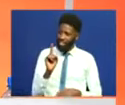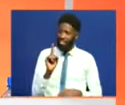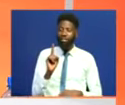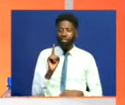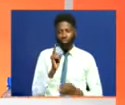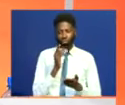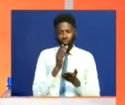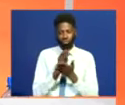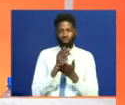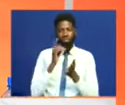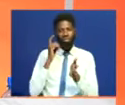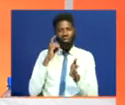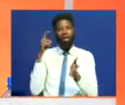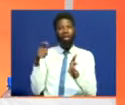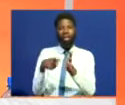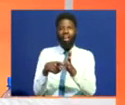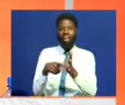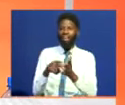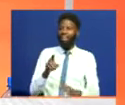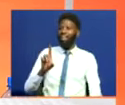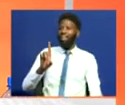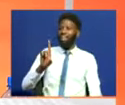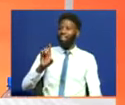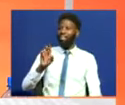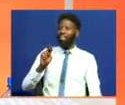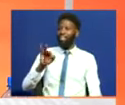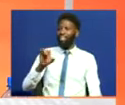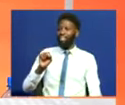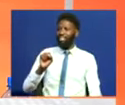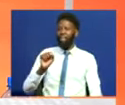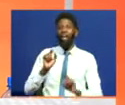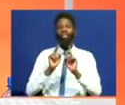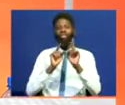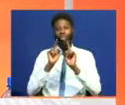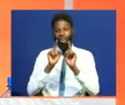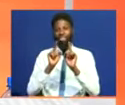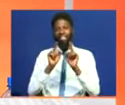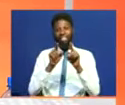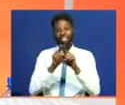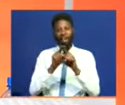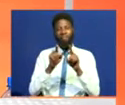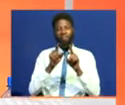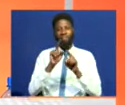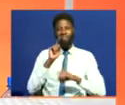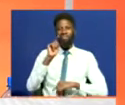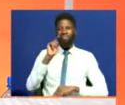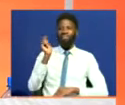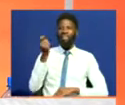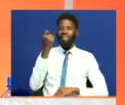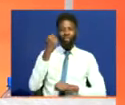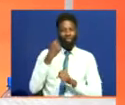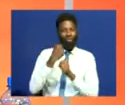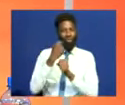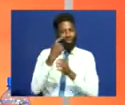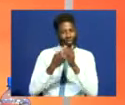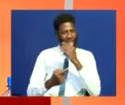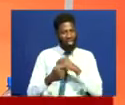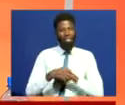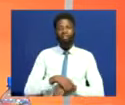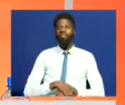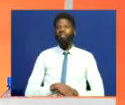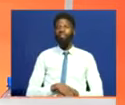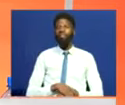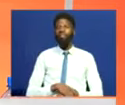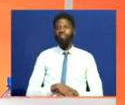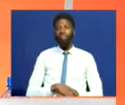talked about in regards to what the president did the other day after the dialogue with the CJ Koome. And